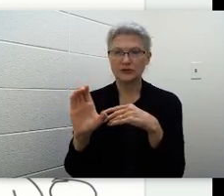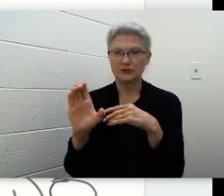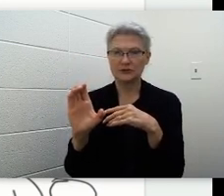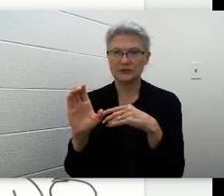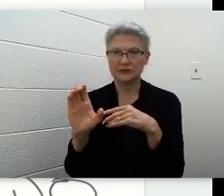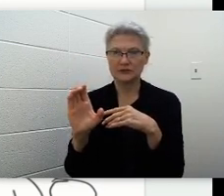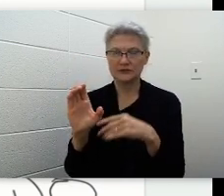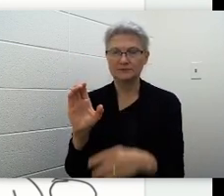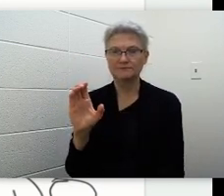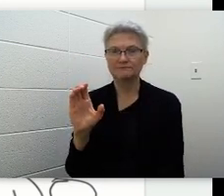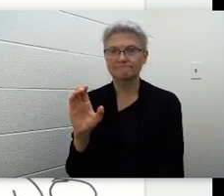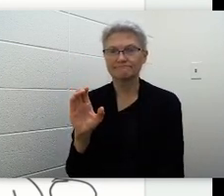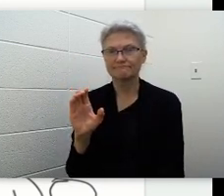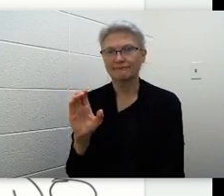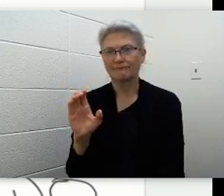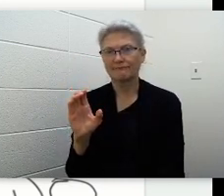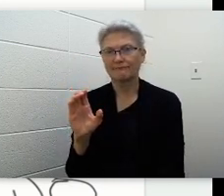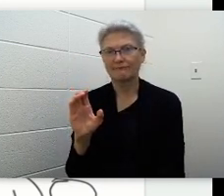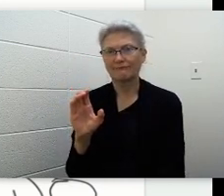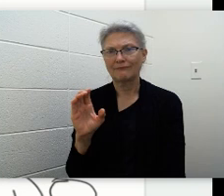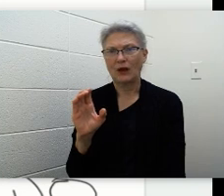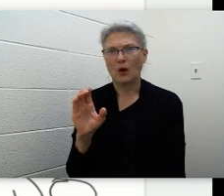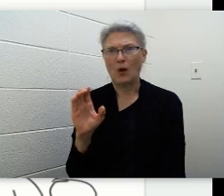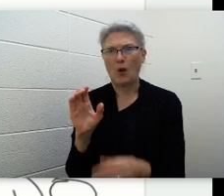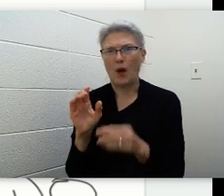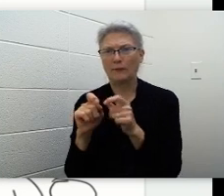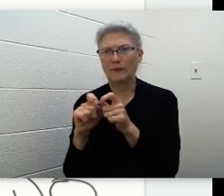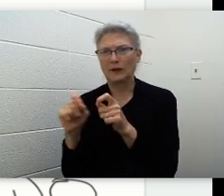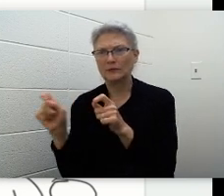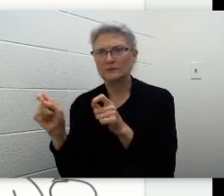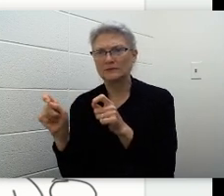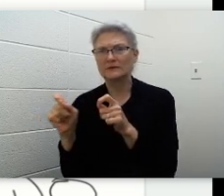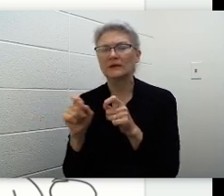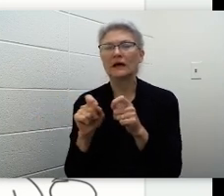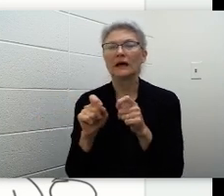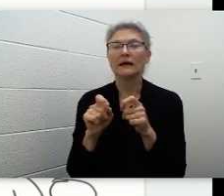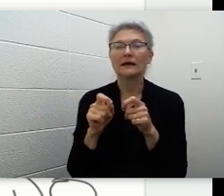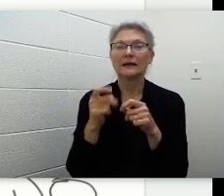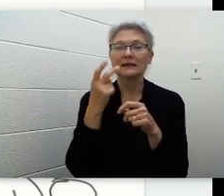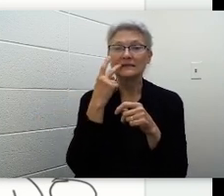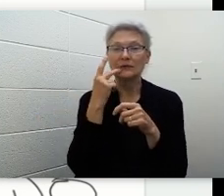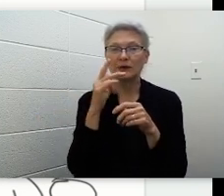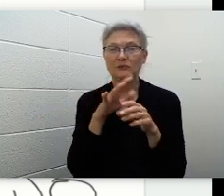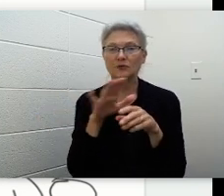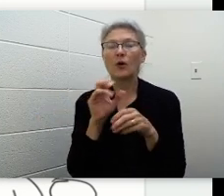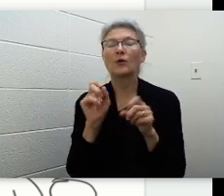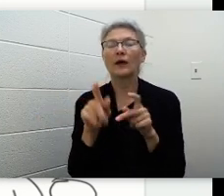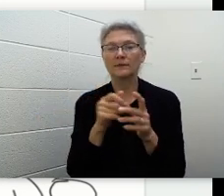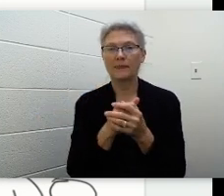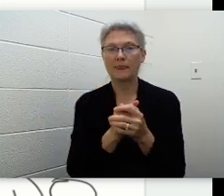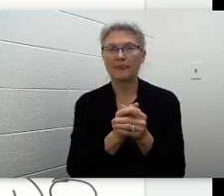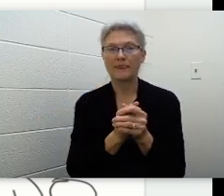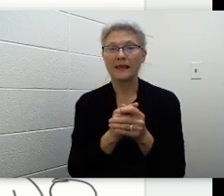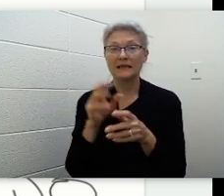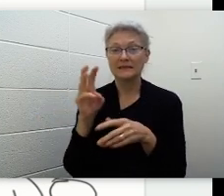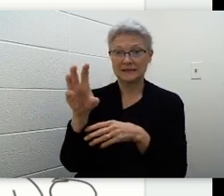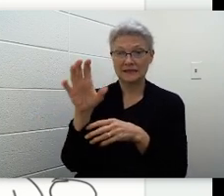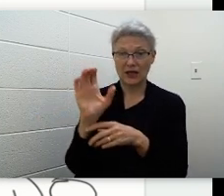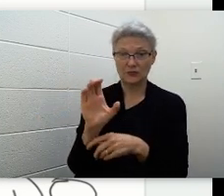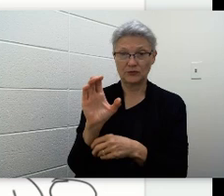600. Oh, you guys, I'm going to run out of space here. We'll make it work. You see what I'm doing right here. Okay,